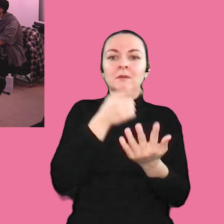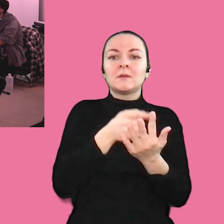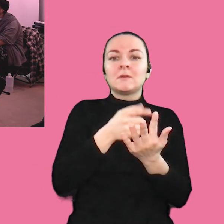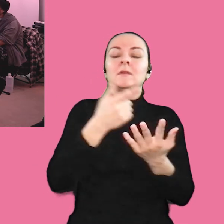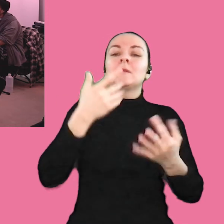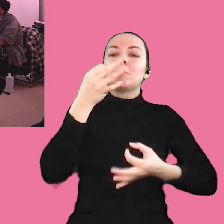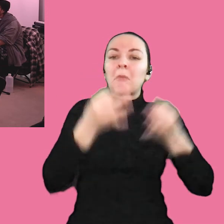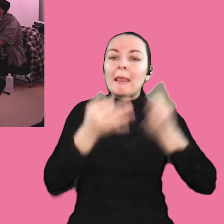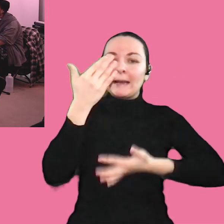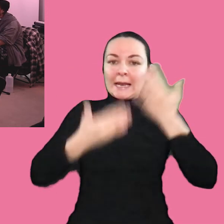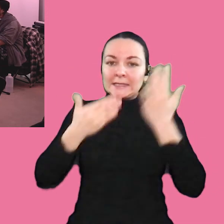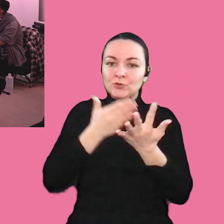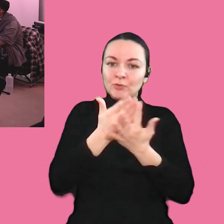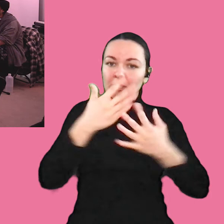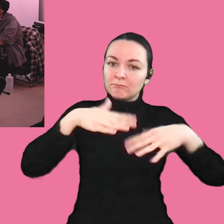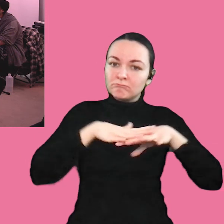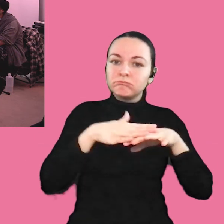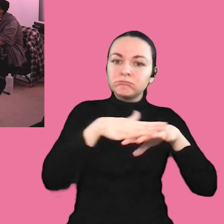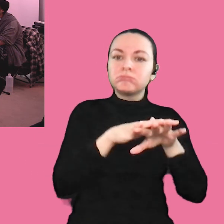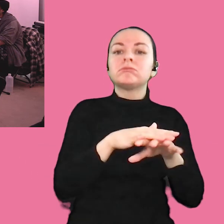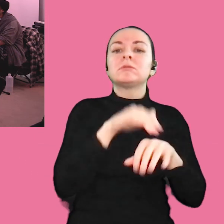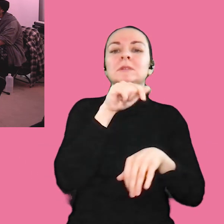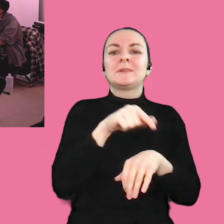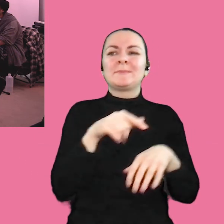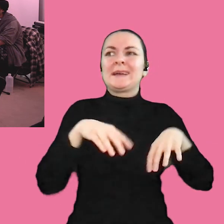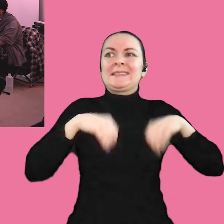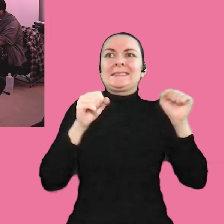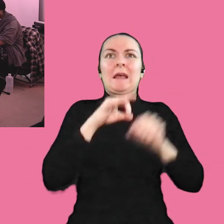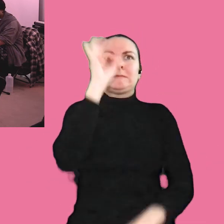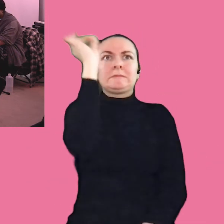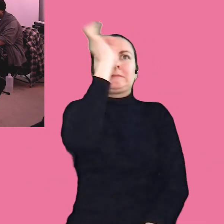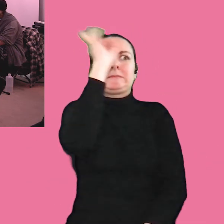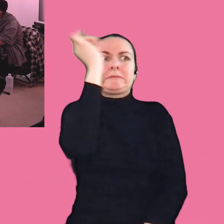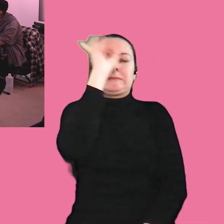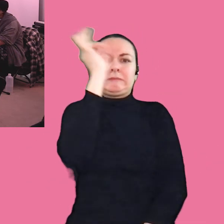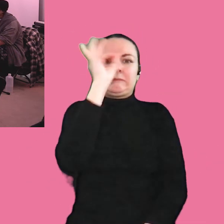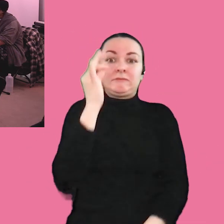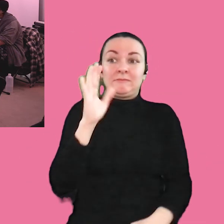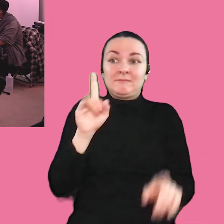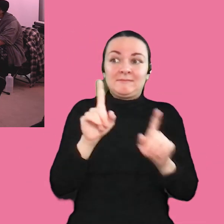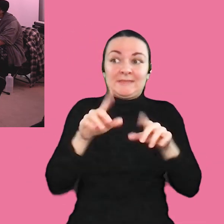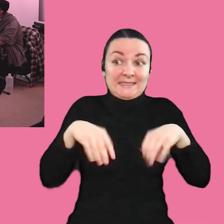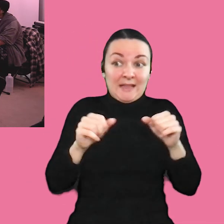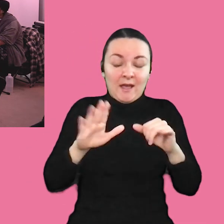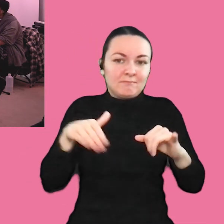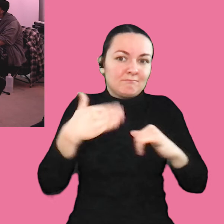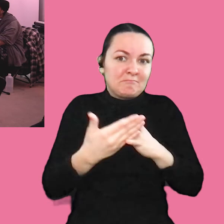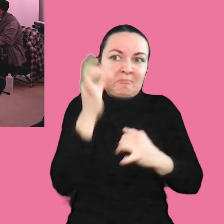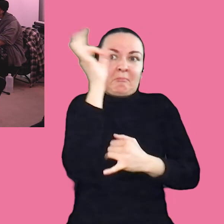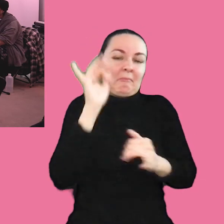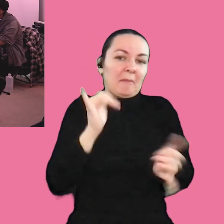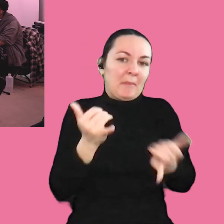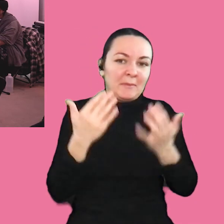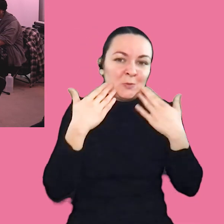political histories, but it's quite a naive voice at the start, maybe a naive voice at the end as well, but I'm trying